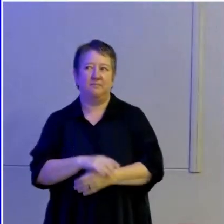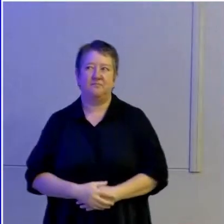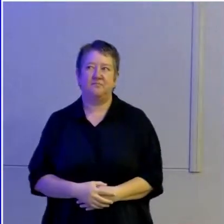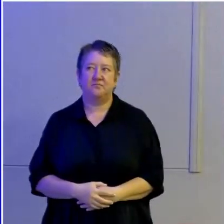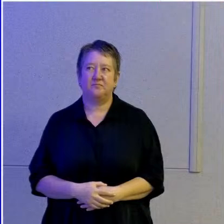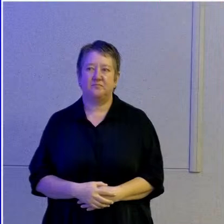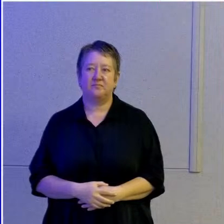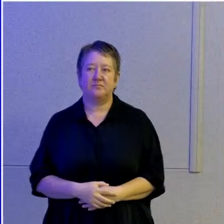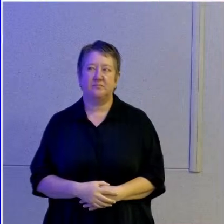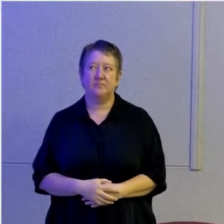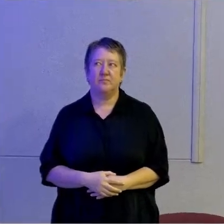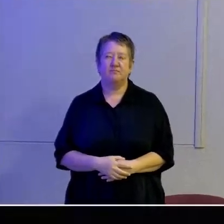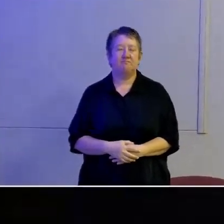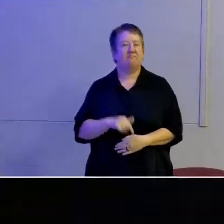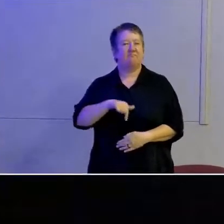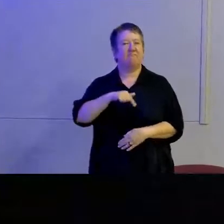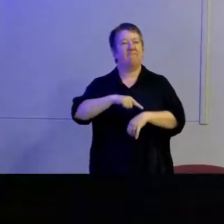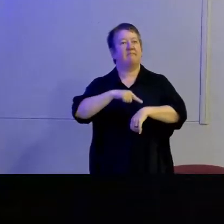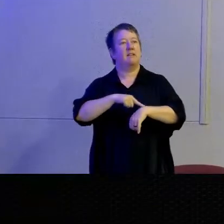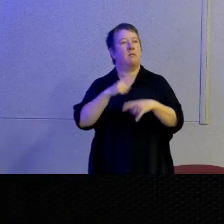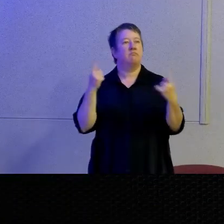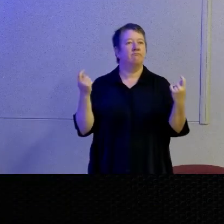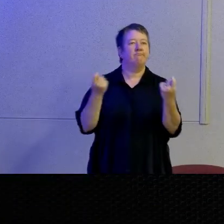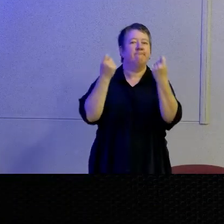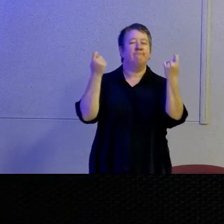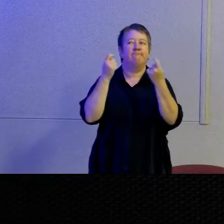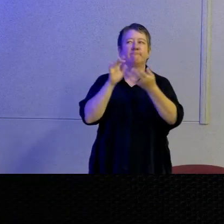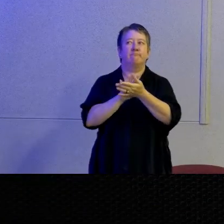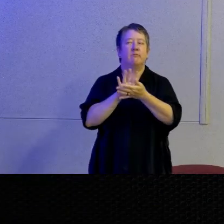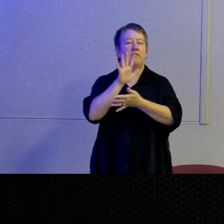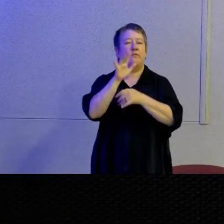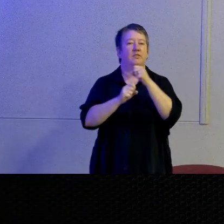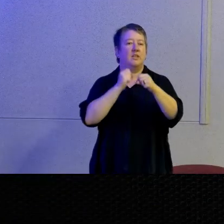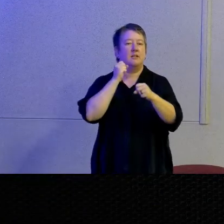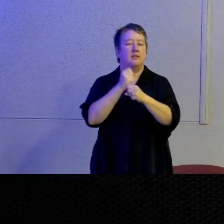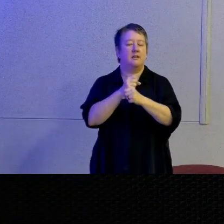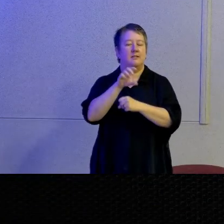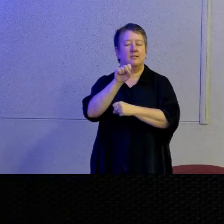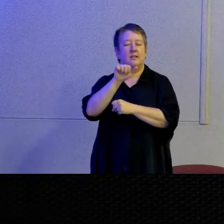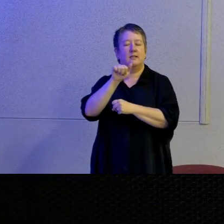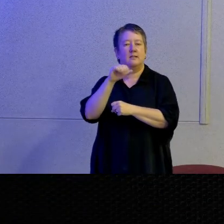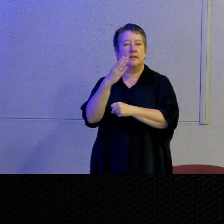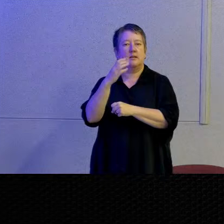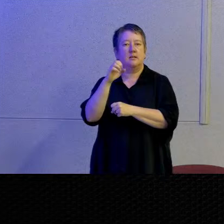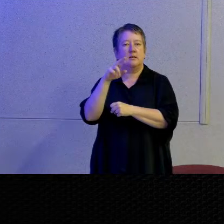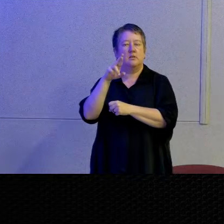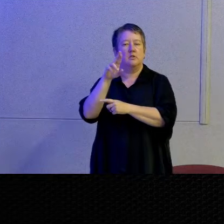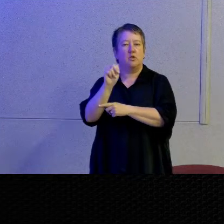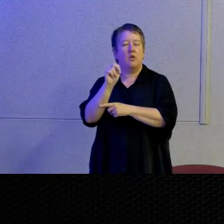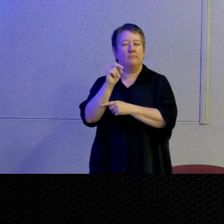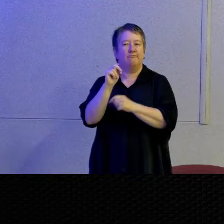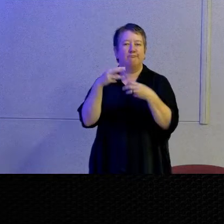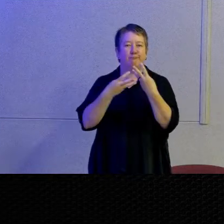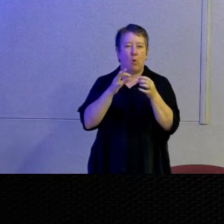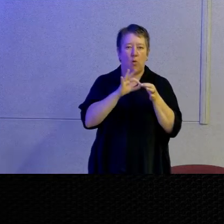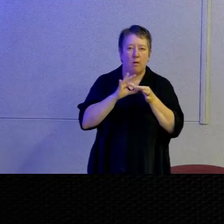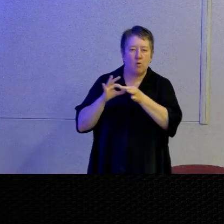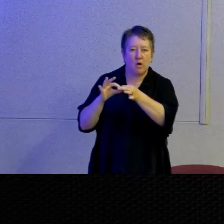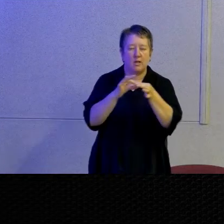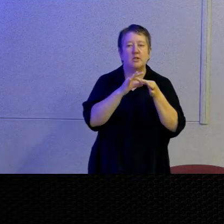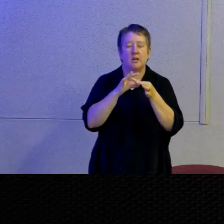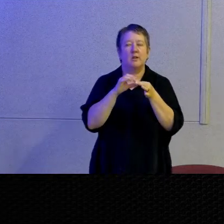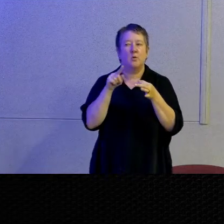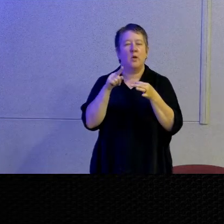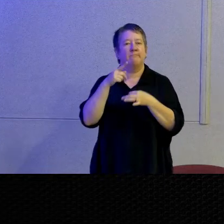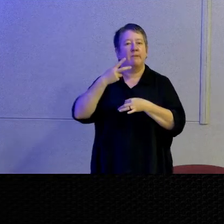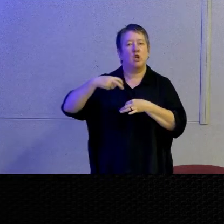on the occasion of the 50 years of CERN collaboration. And we can call this a journey of shared success.